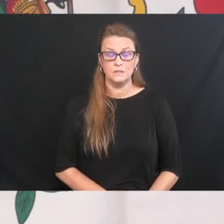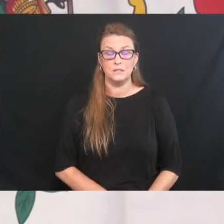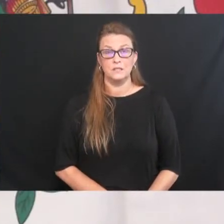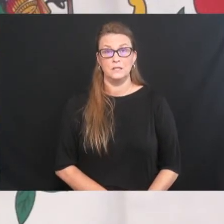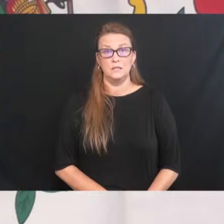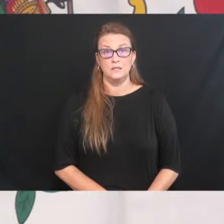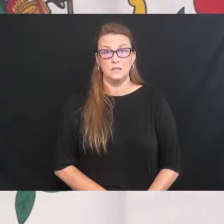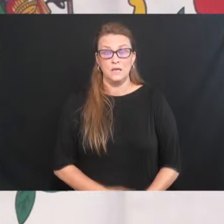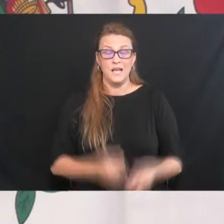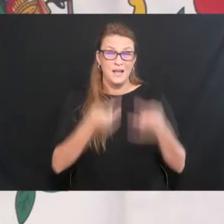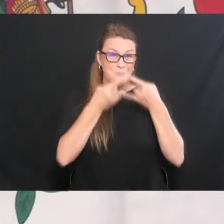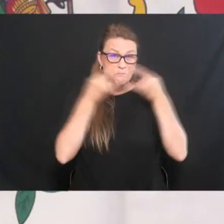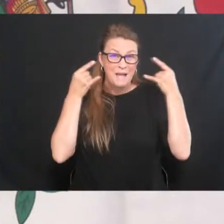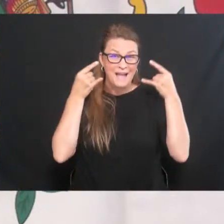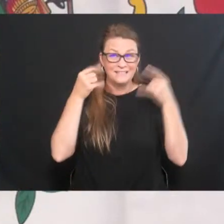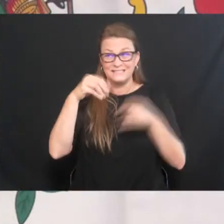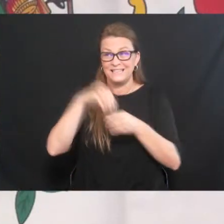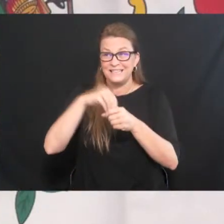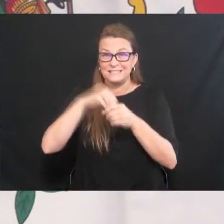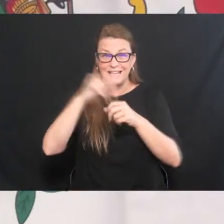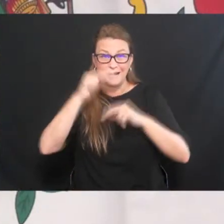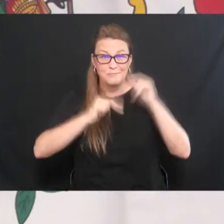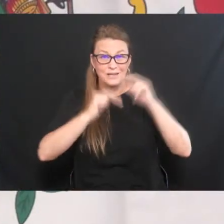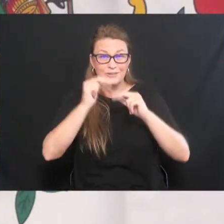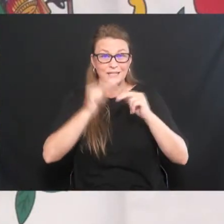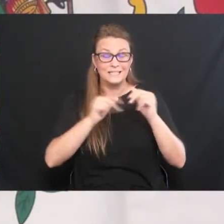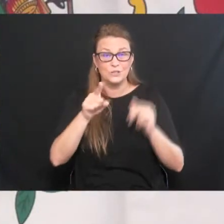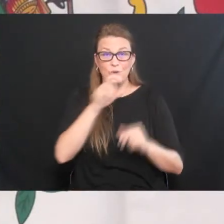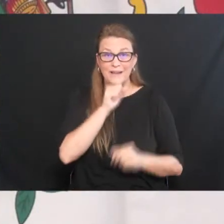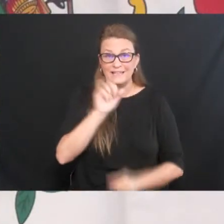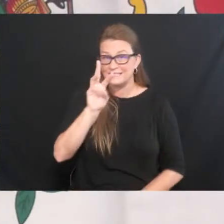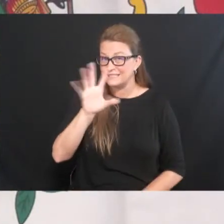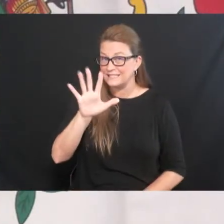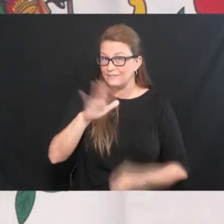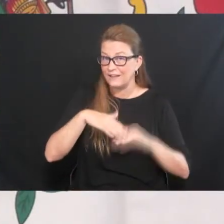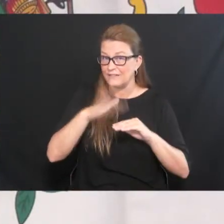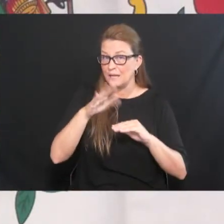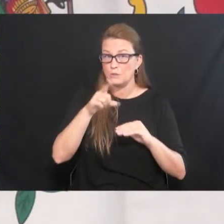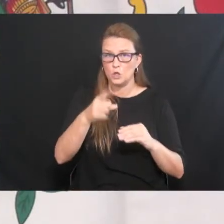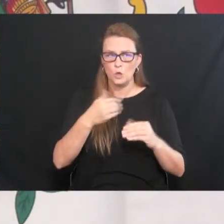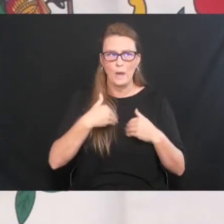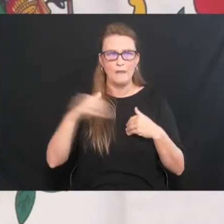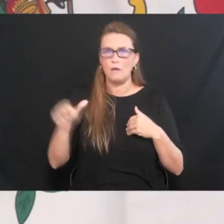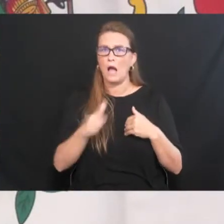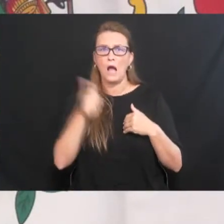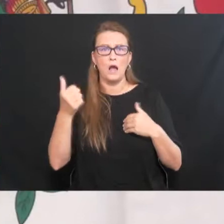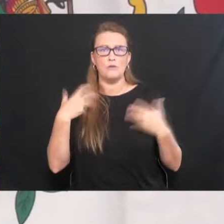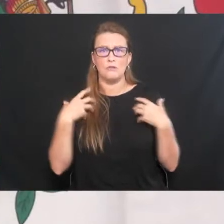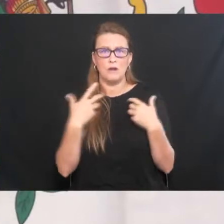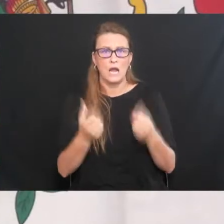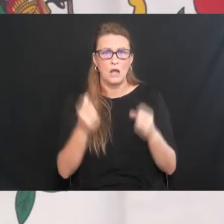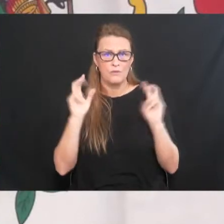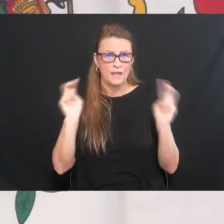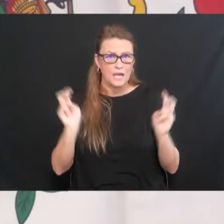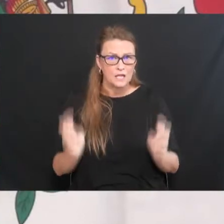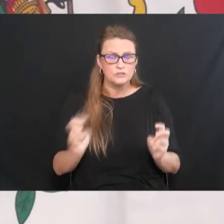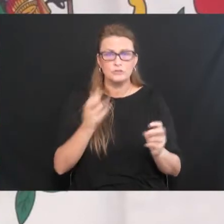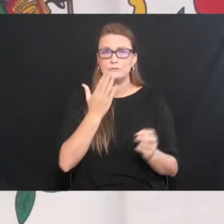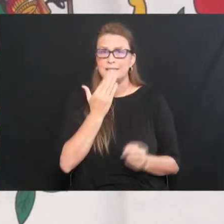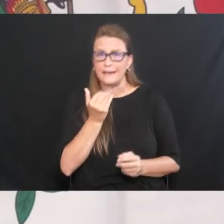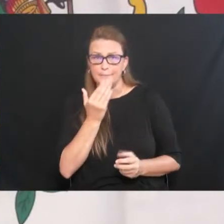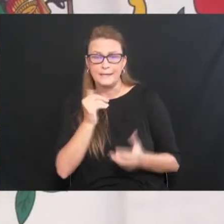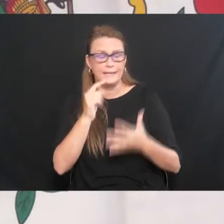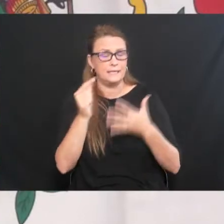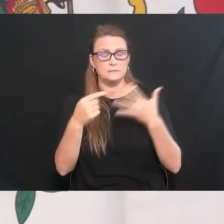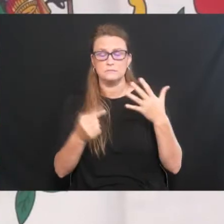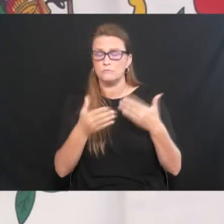mask indoors, if you're 65 and older and you have some kind of compromising situation, diabetes, whatever it